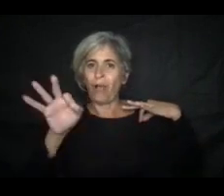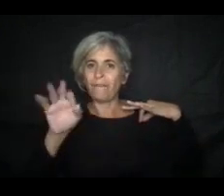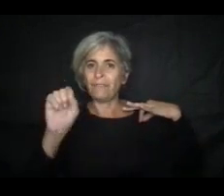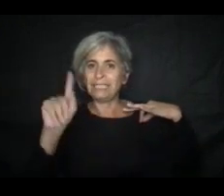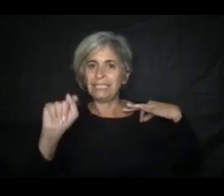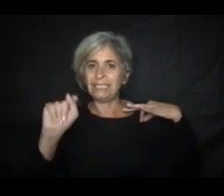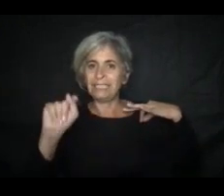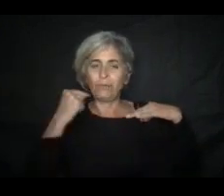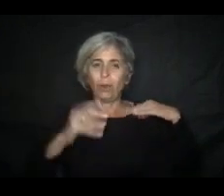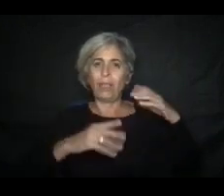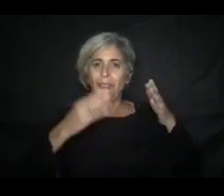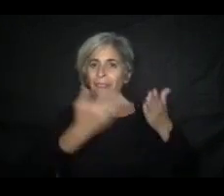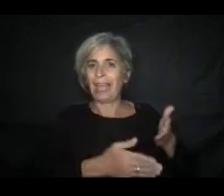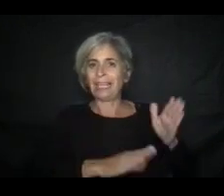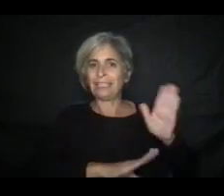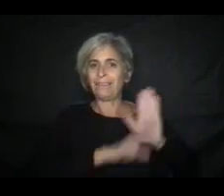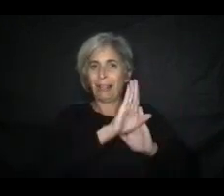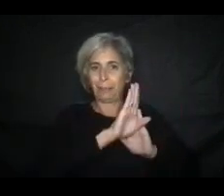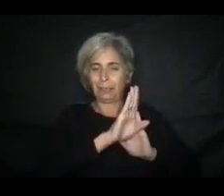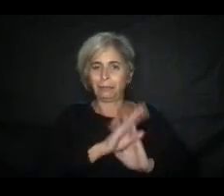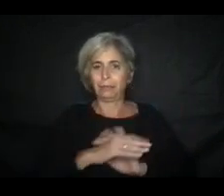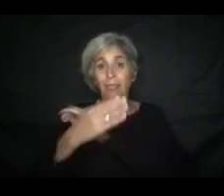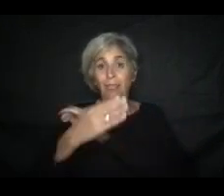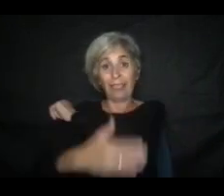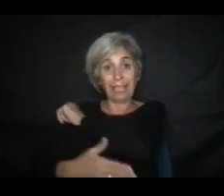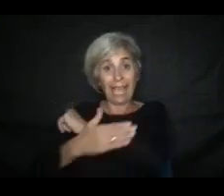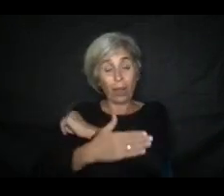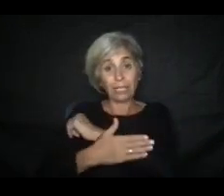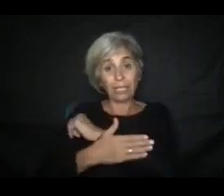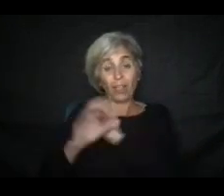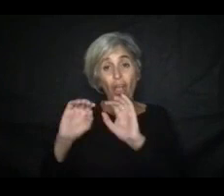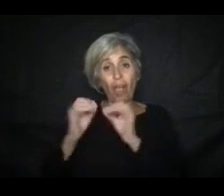development. The county office fee is